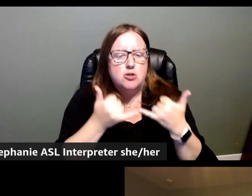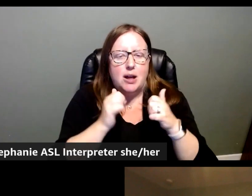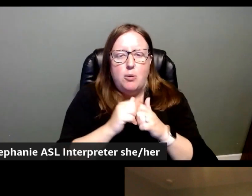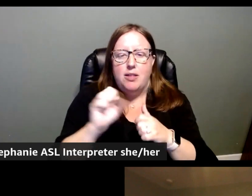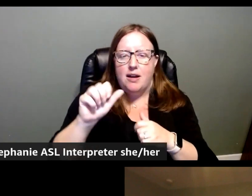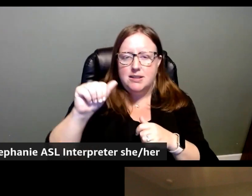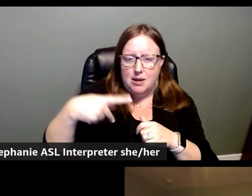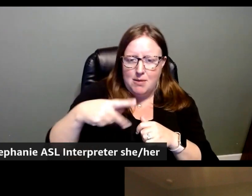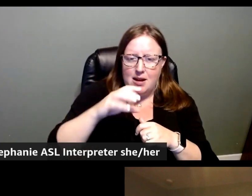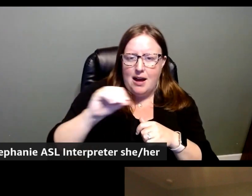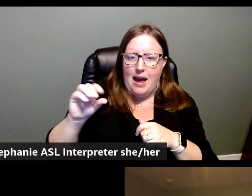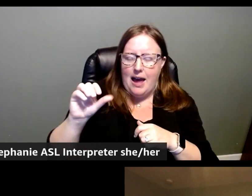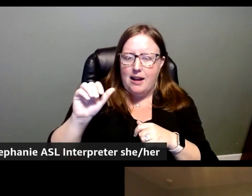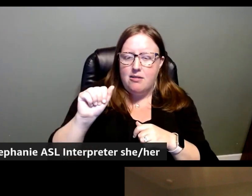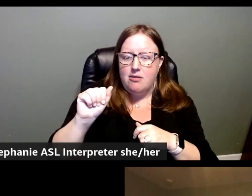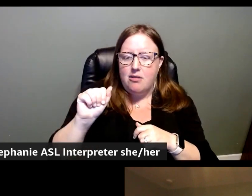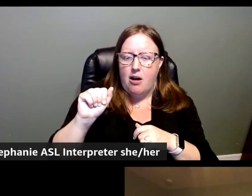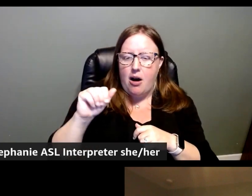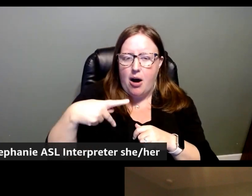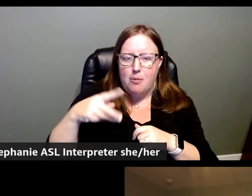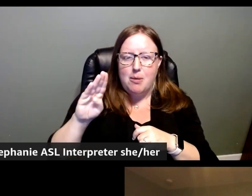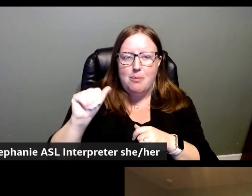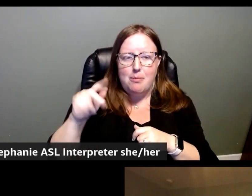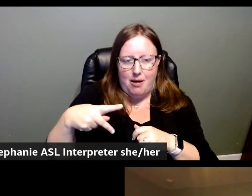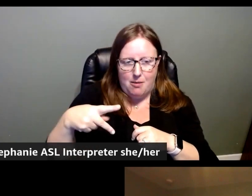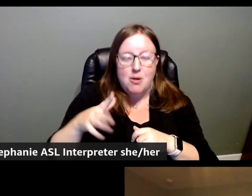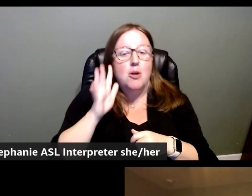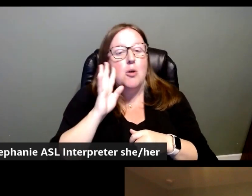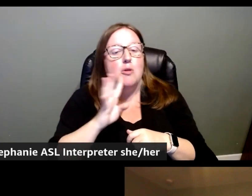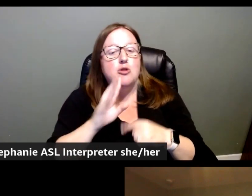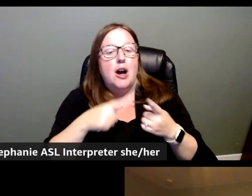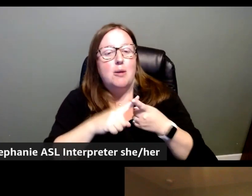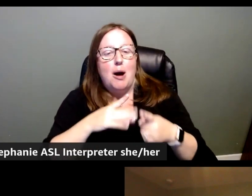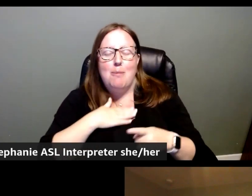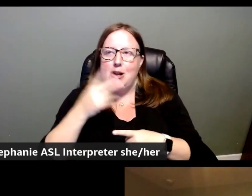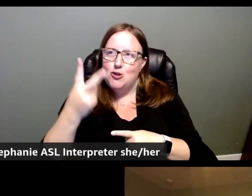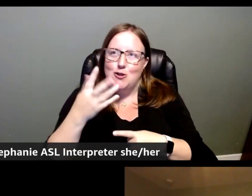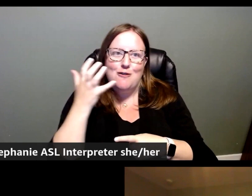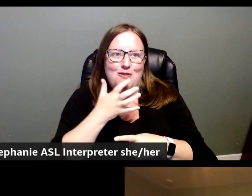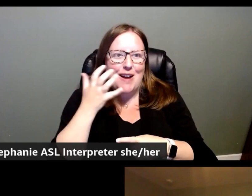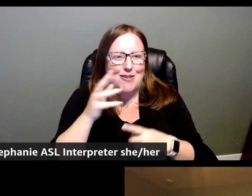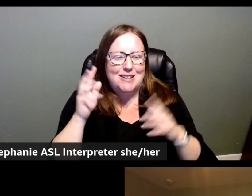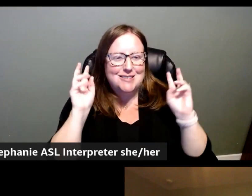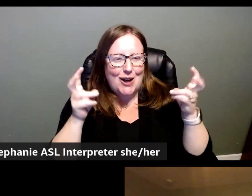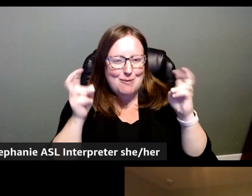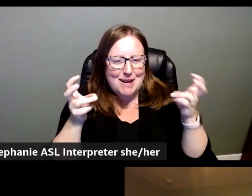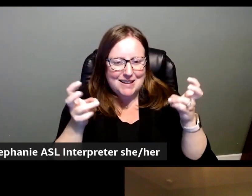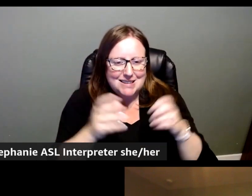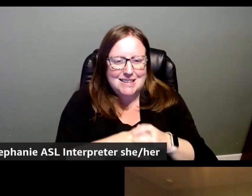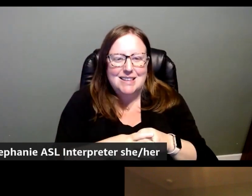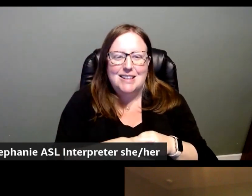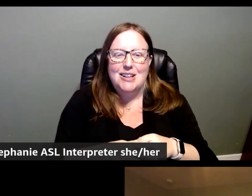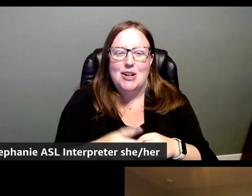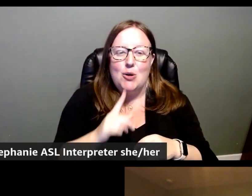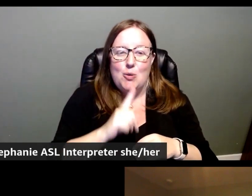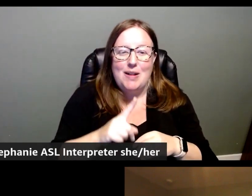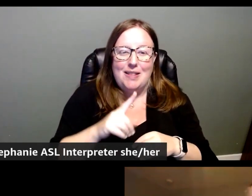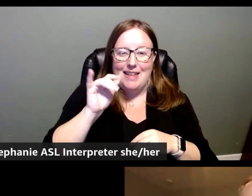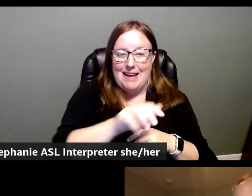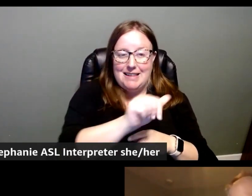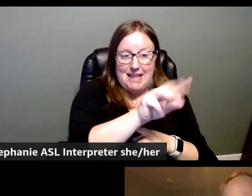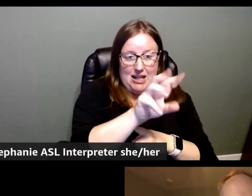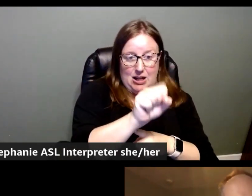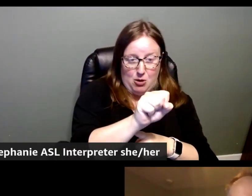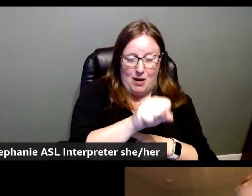SAP and ABAP? Yeah. Well, we're going to talk about my two favorite topics. This is sitting right at the intersection of